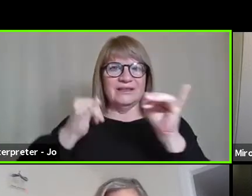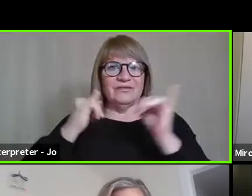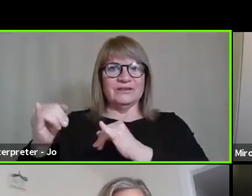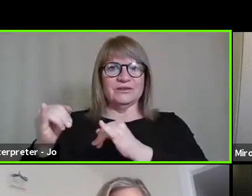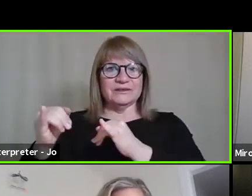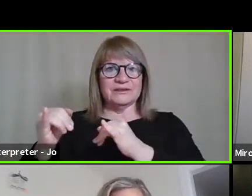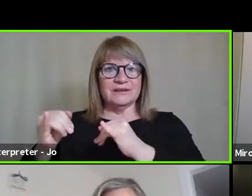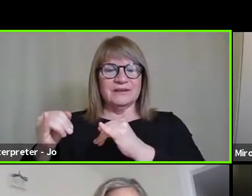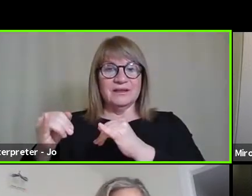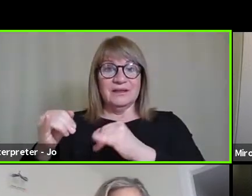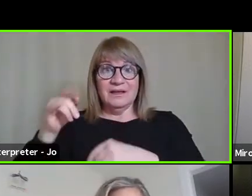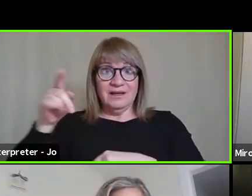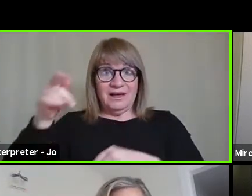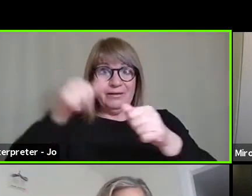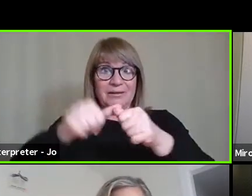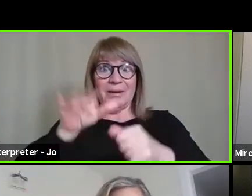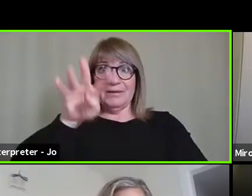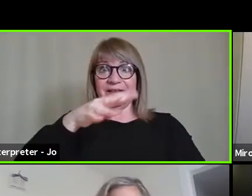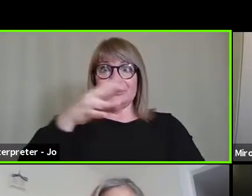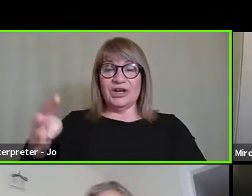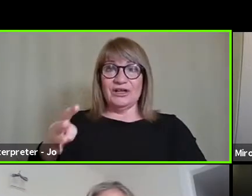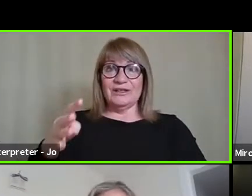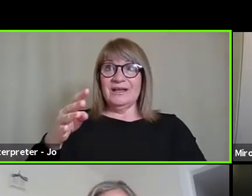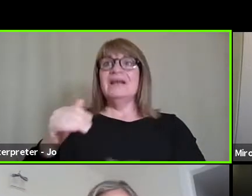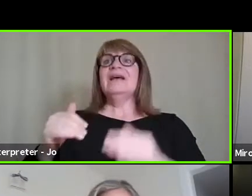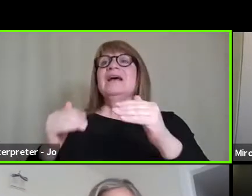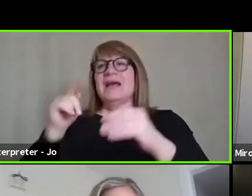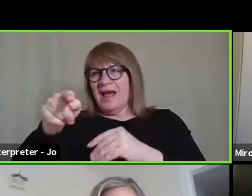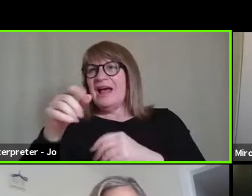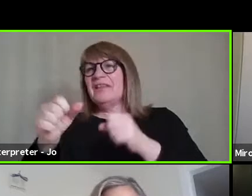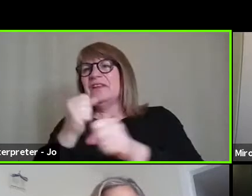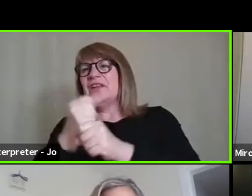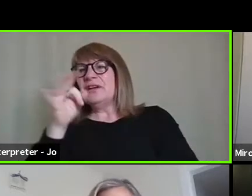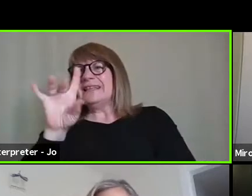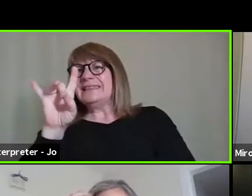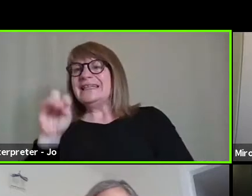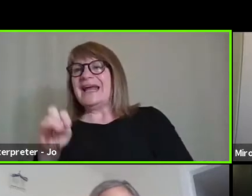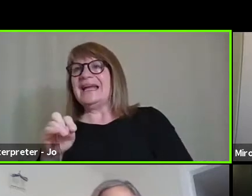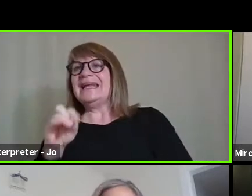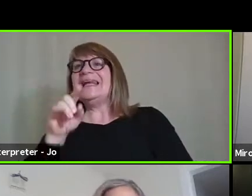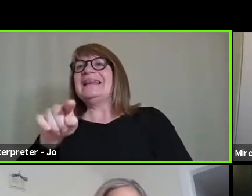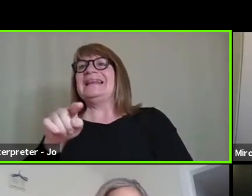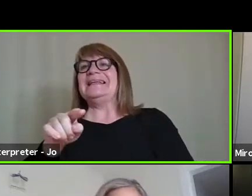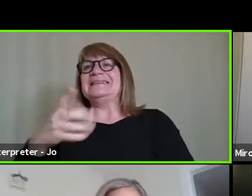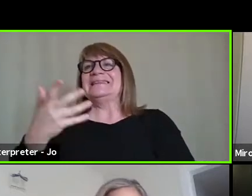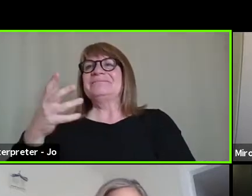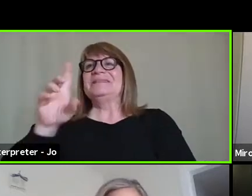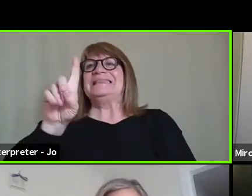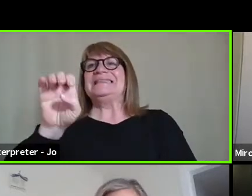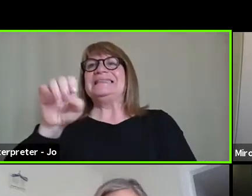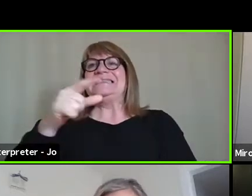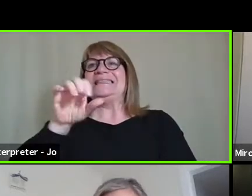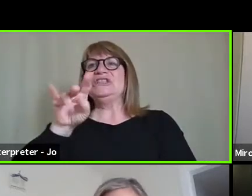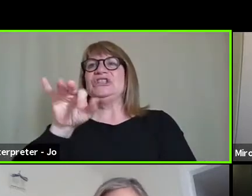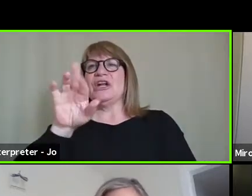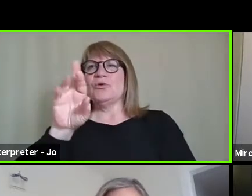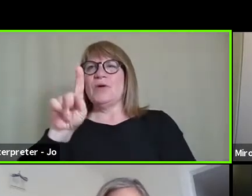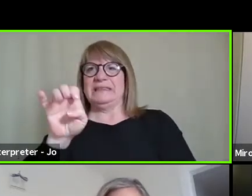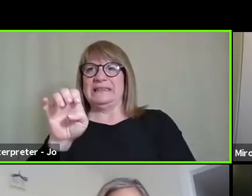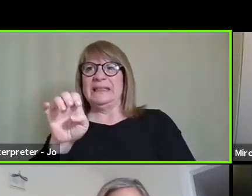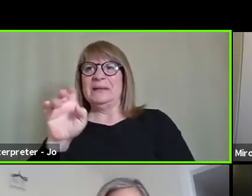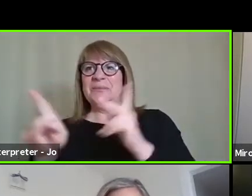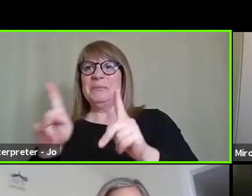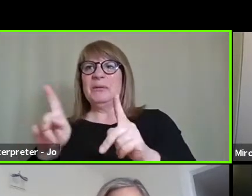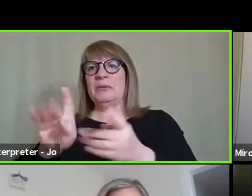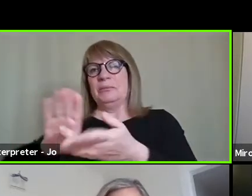1980 degenerates will be gone from the united states and will will claim victory right so um you know thinking about that being the initiative i think